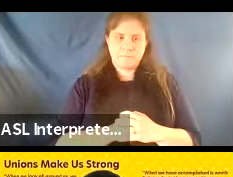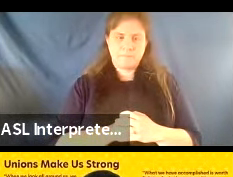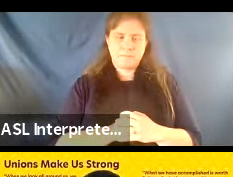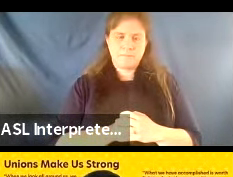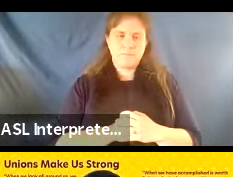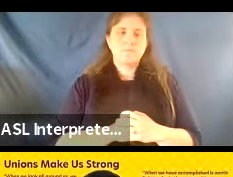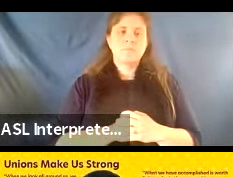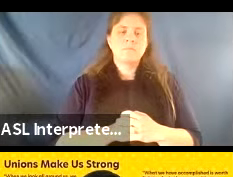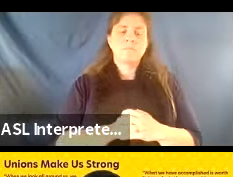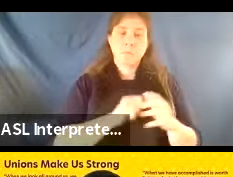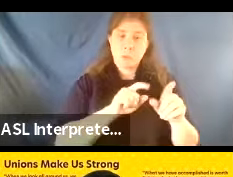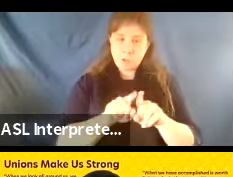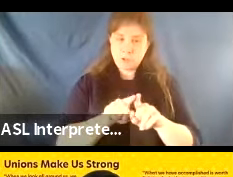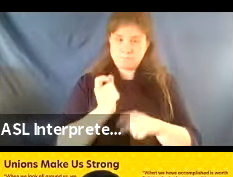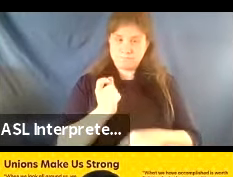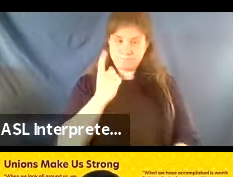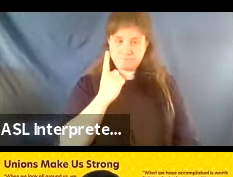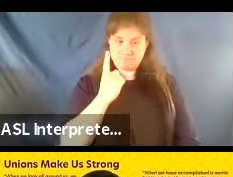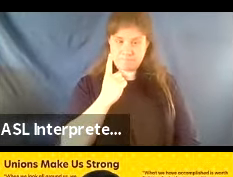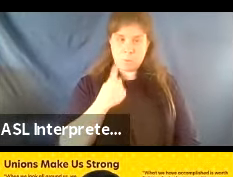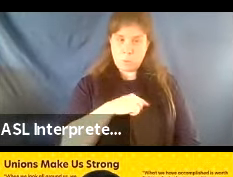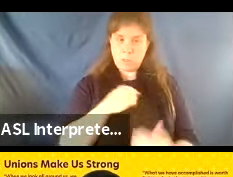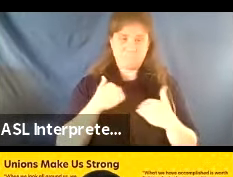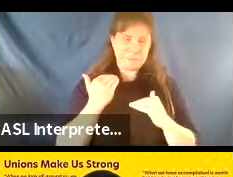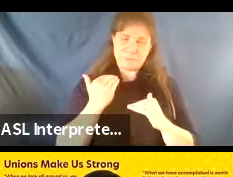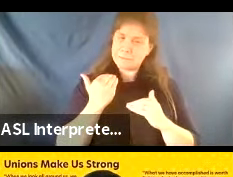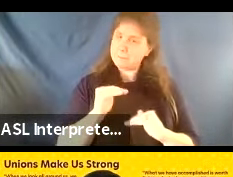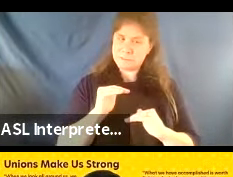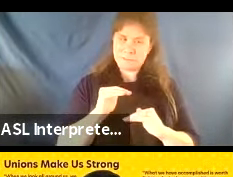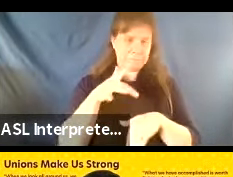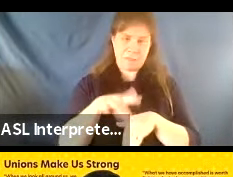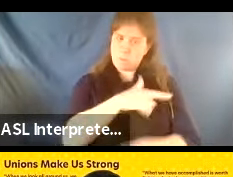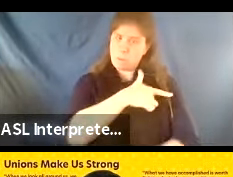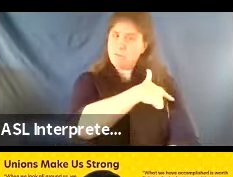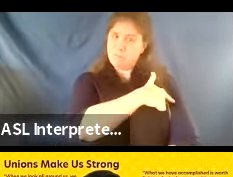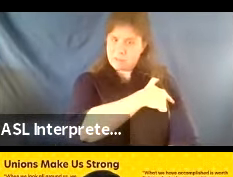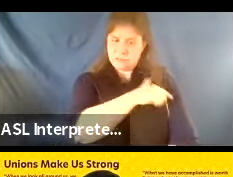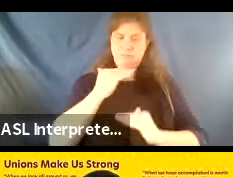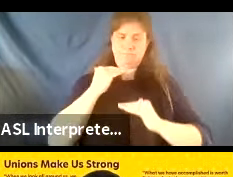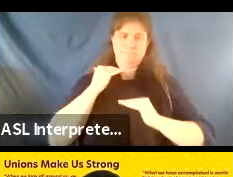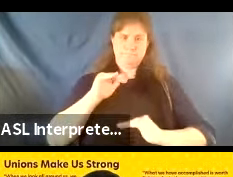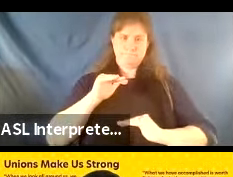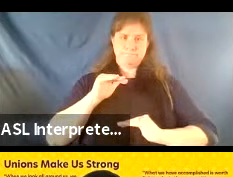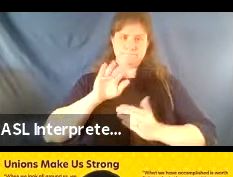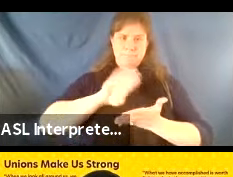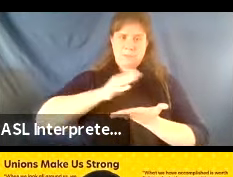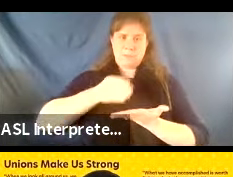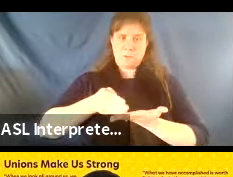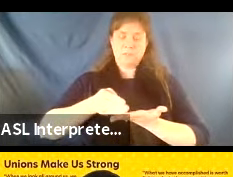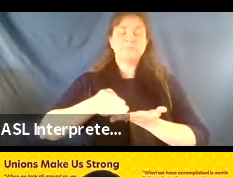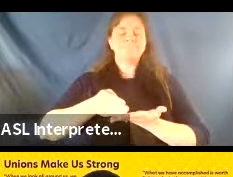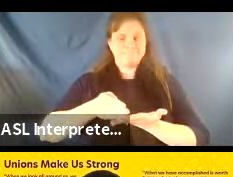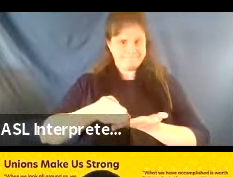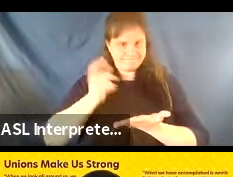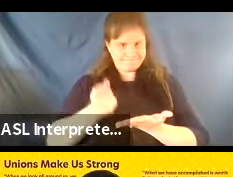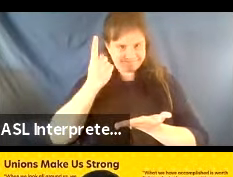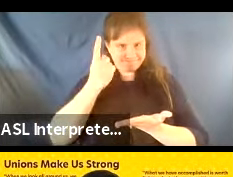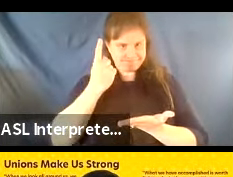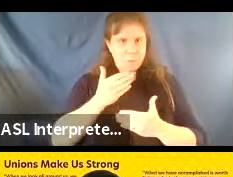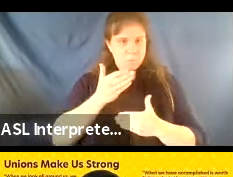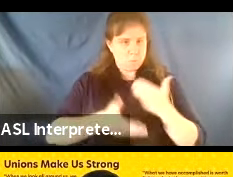face of a limited vaccine supply, right? We recognize that the process of determining